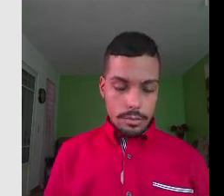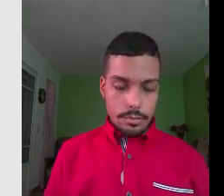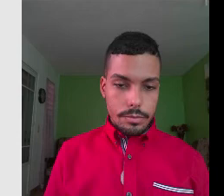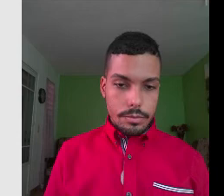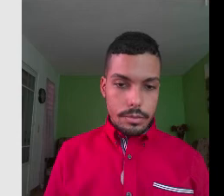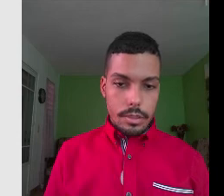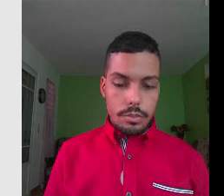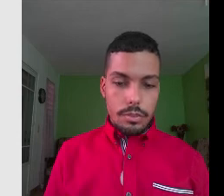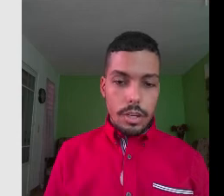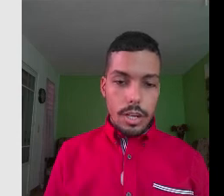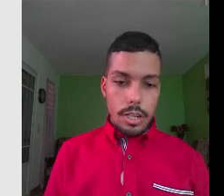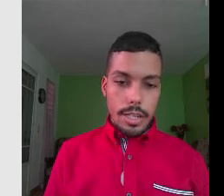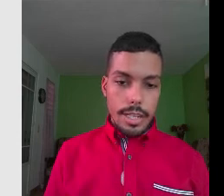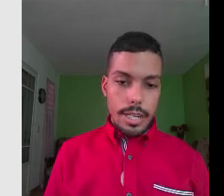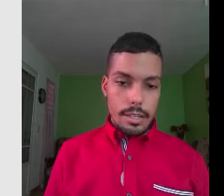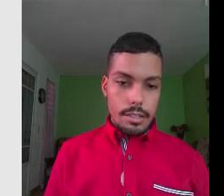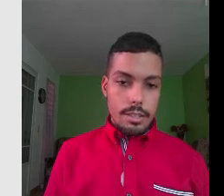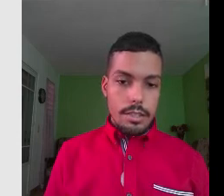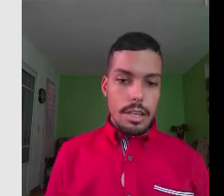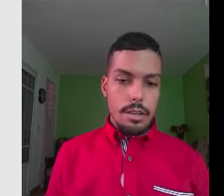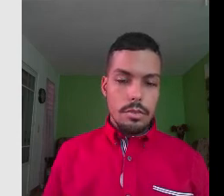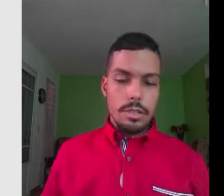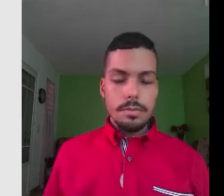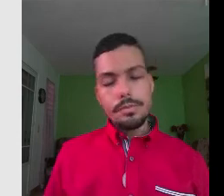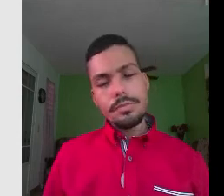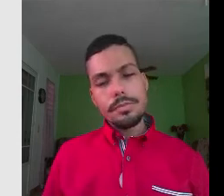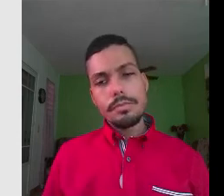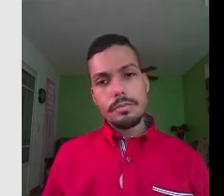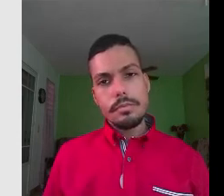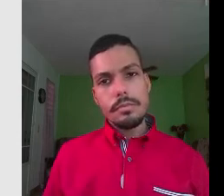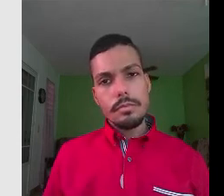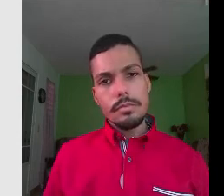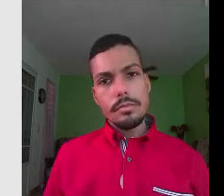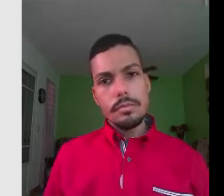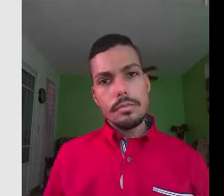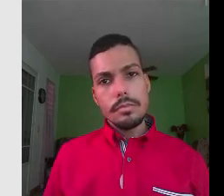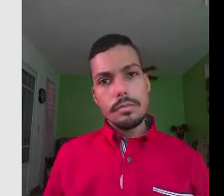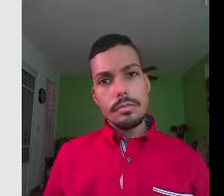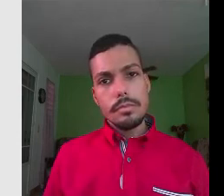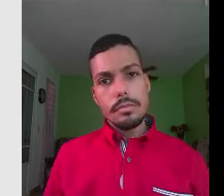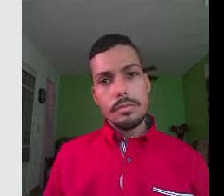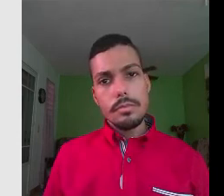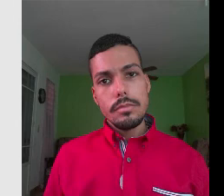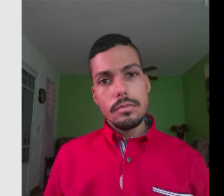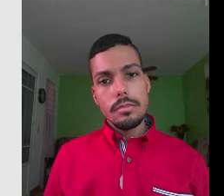x. Frog, it has the sound.